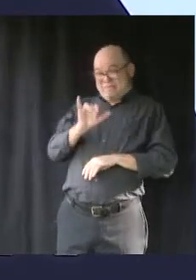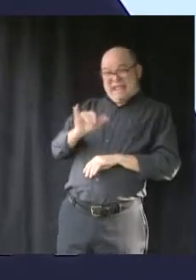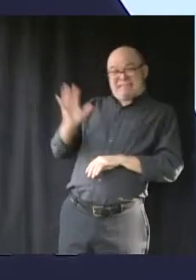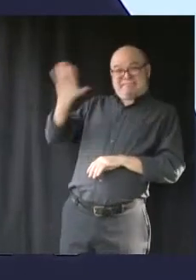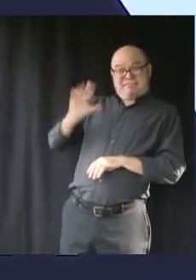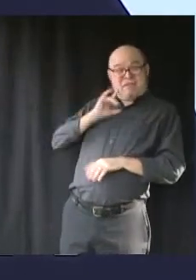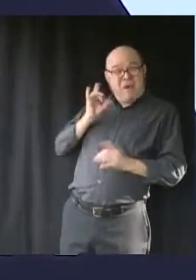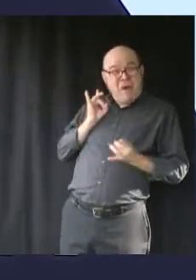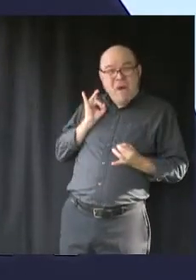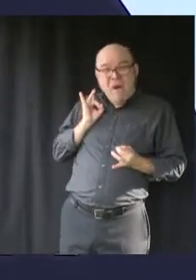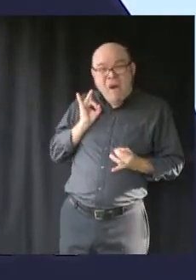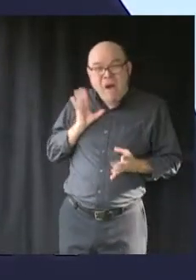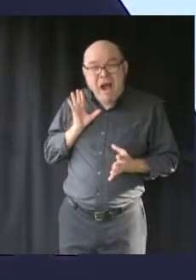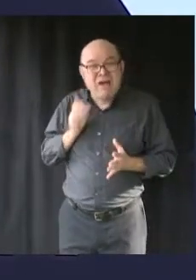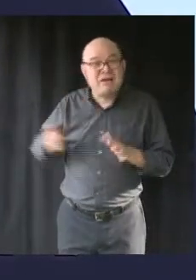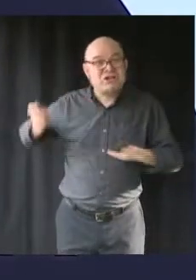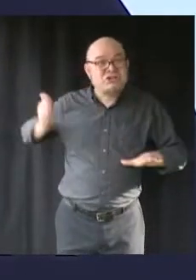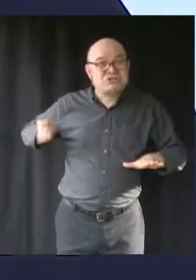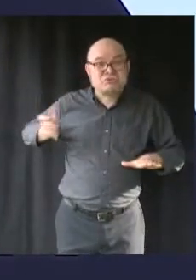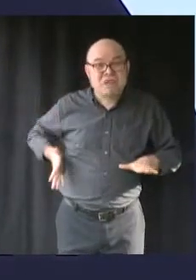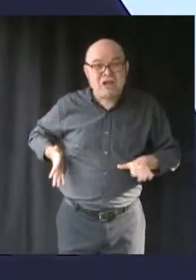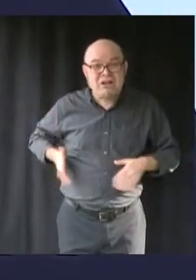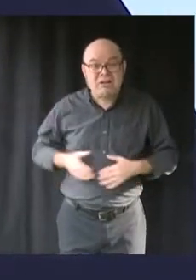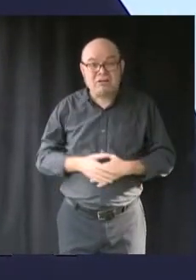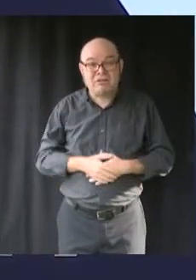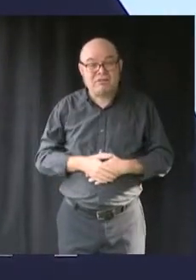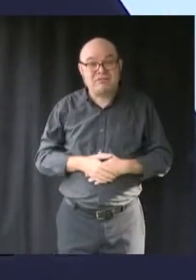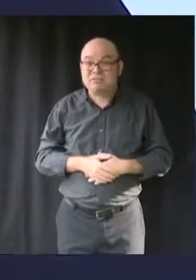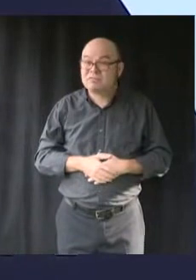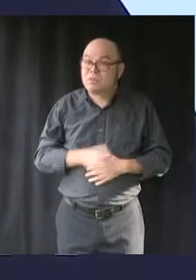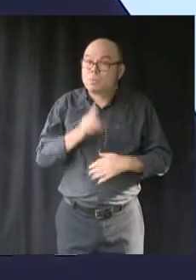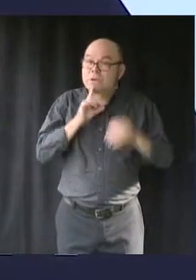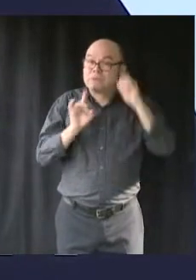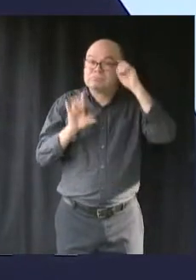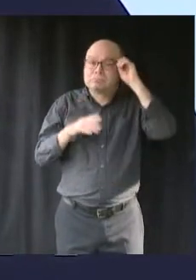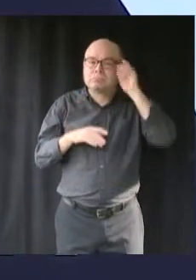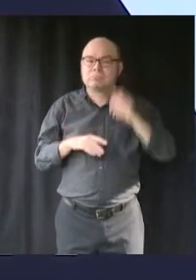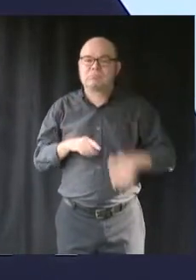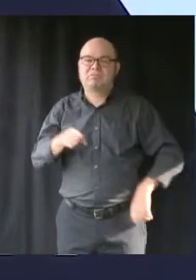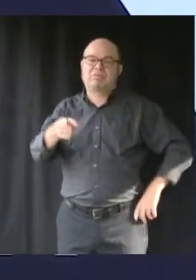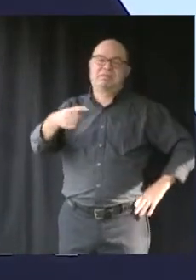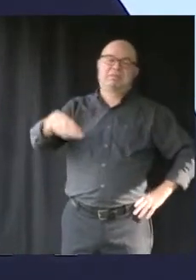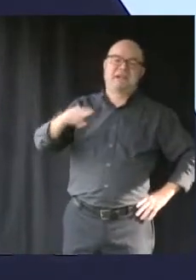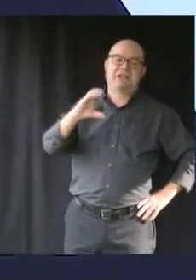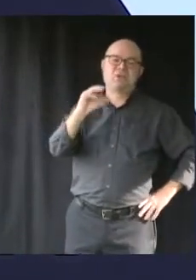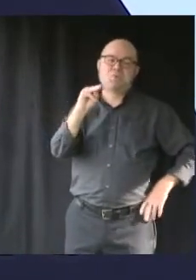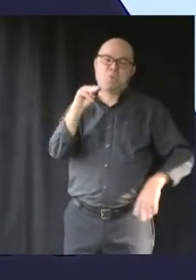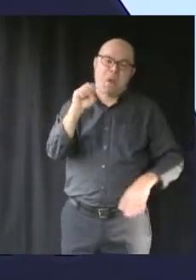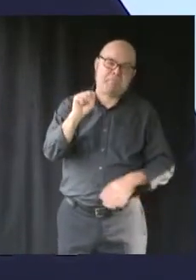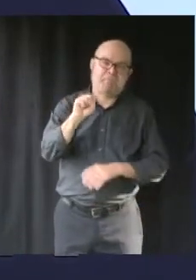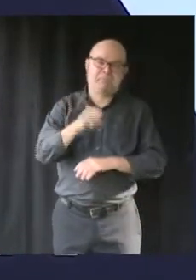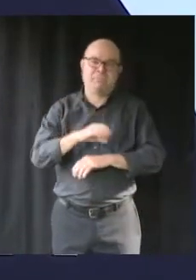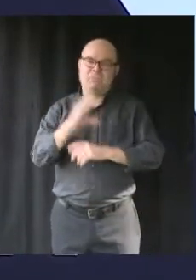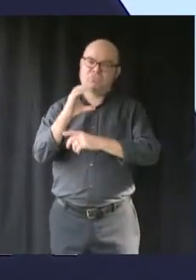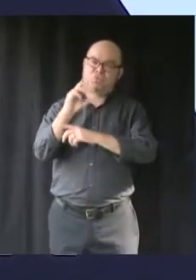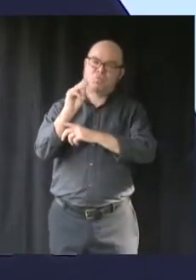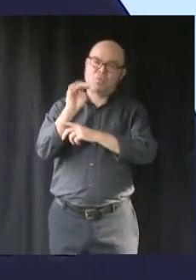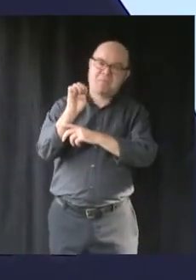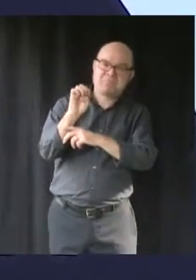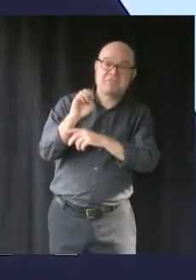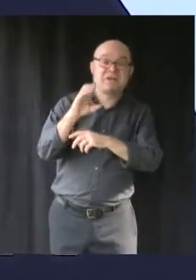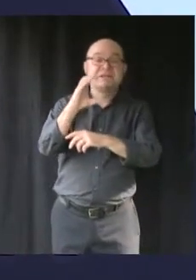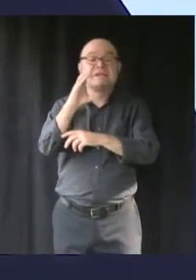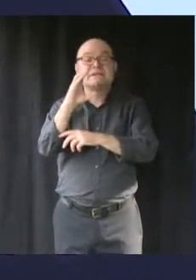the trial, described as, and I quote, crimes that civilization cannot tolerate